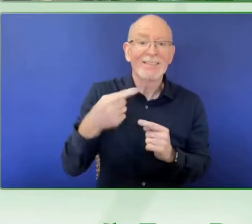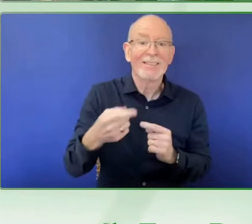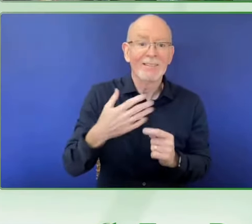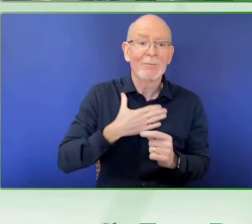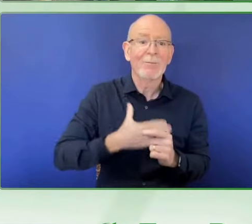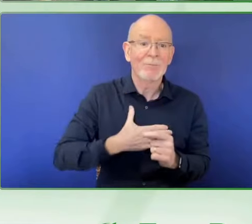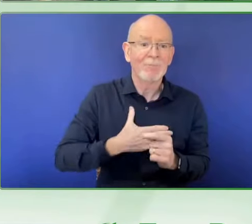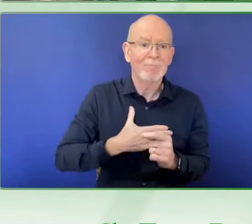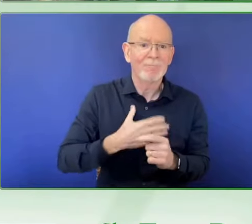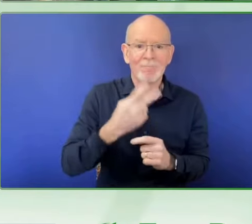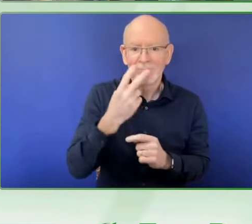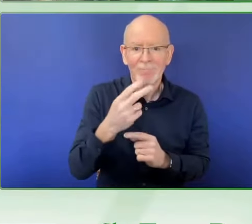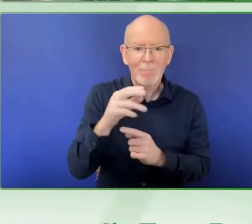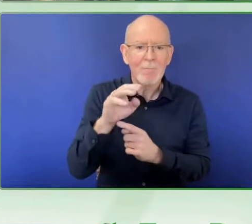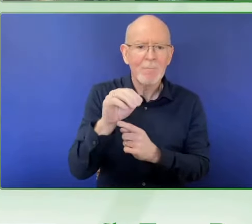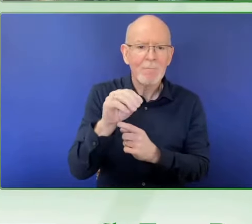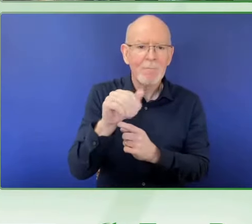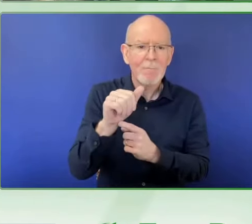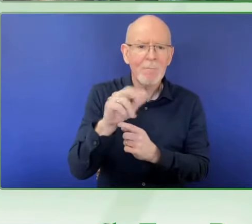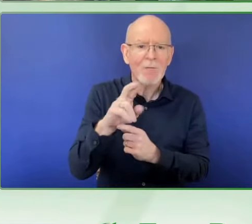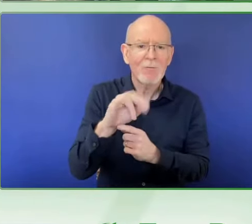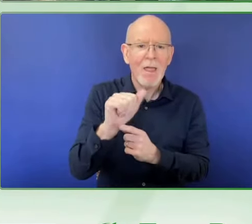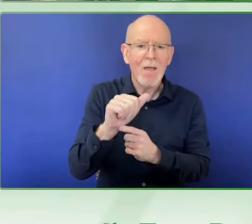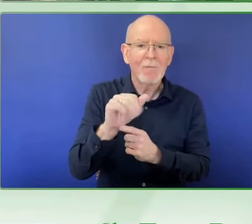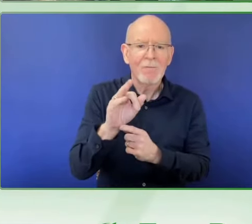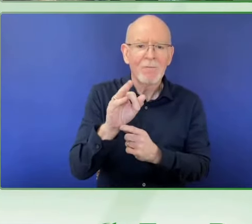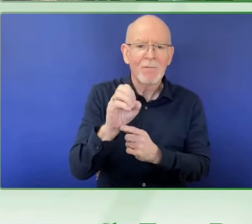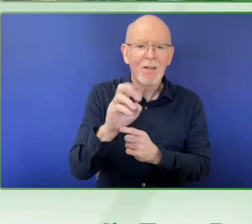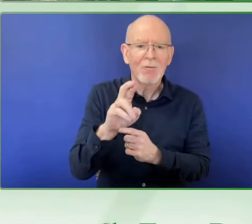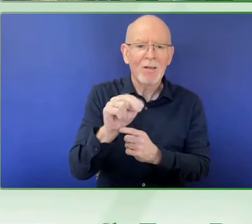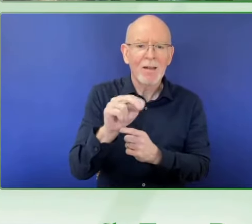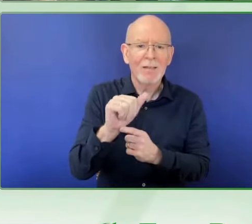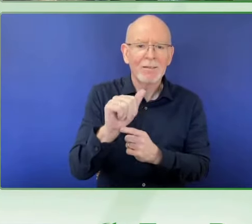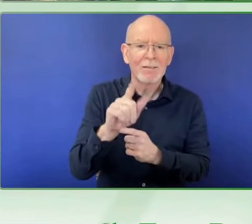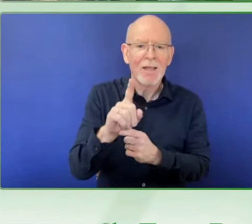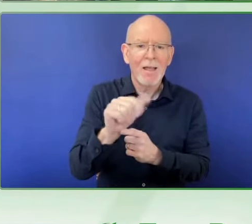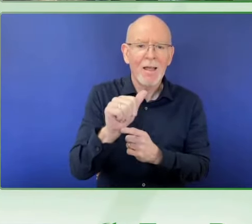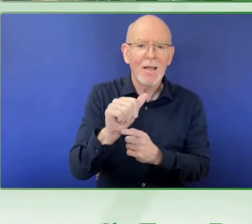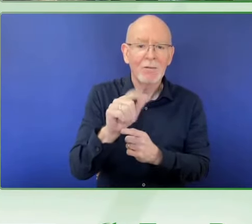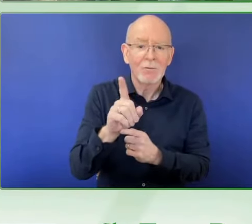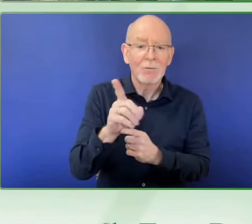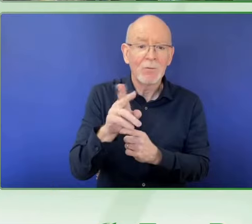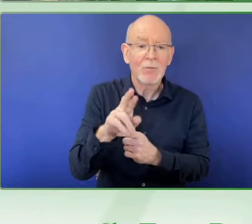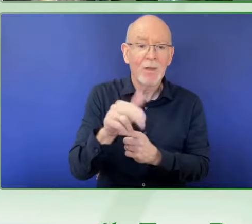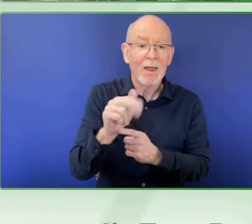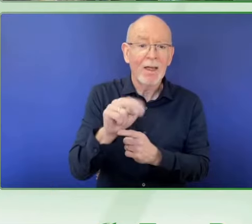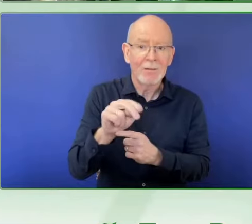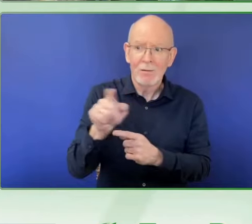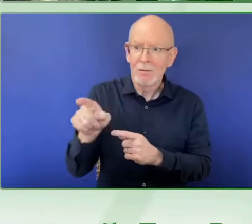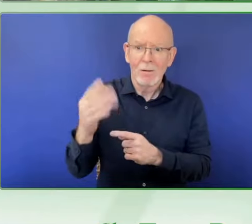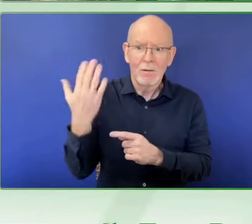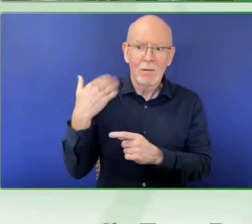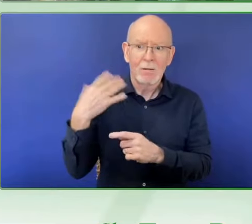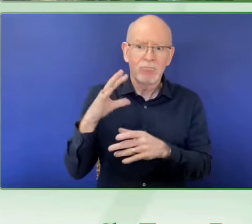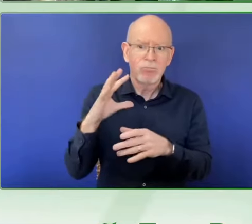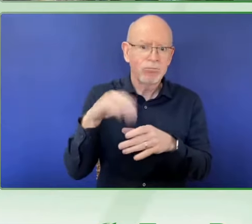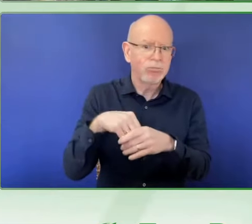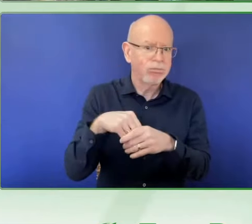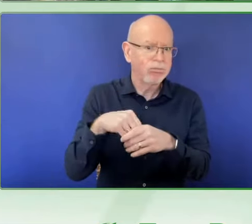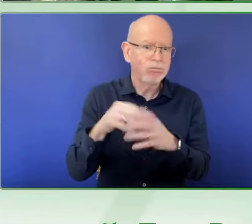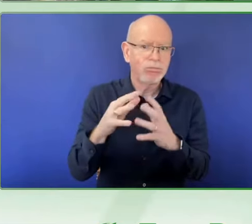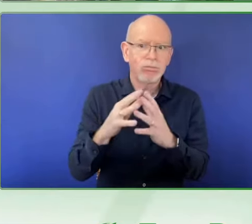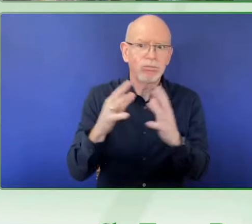SOCIA's outreach activity. Now, she is currently the Chilean National Outreach Coordinator of